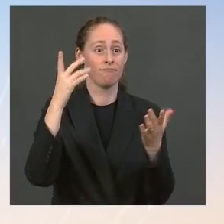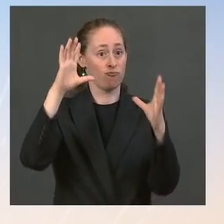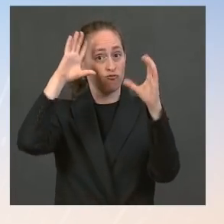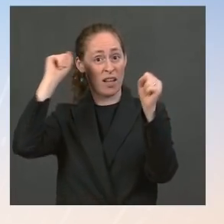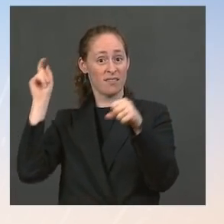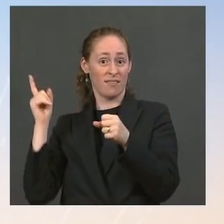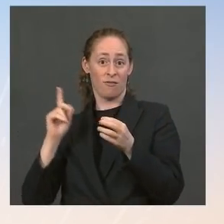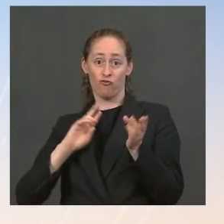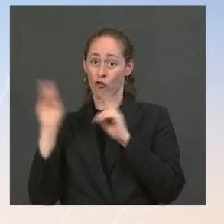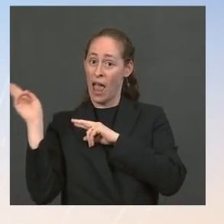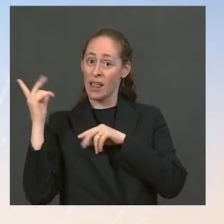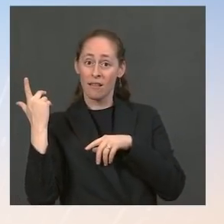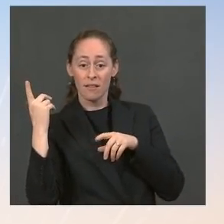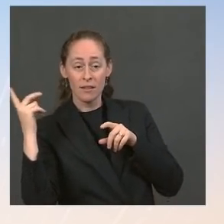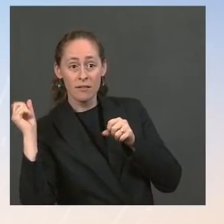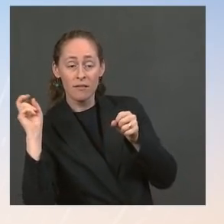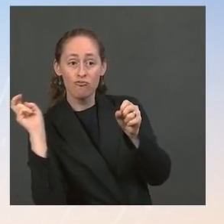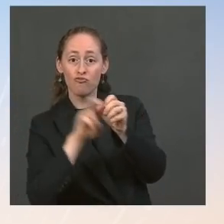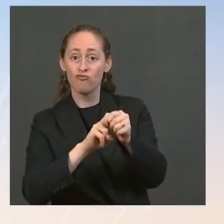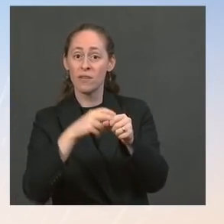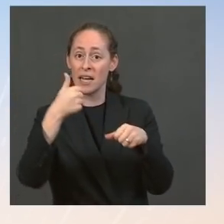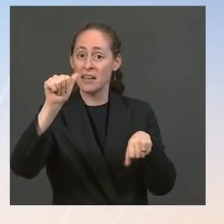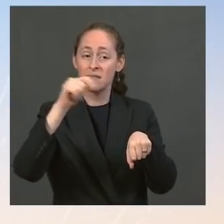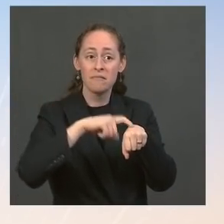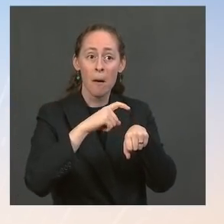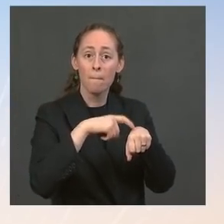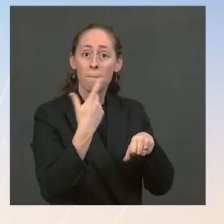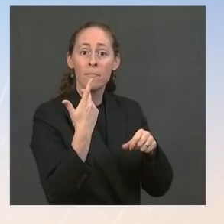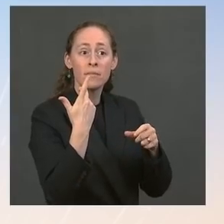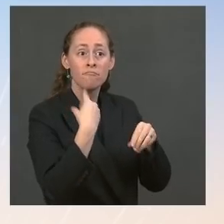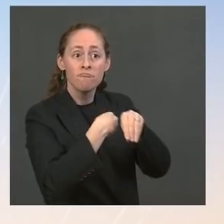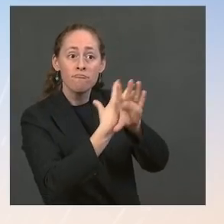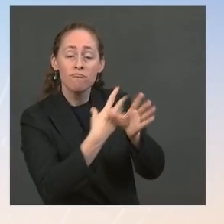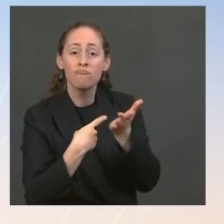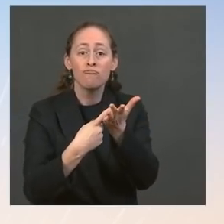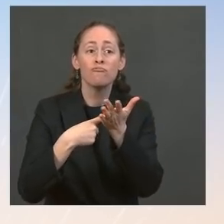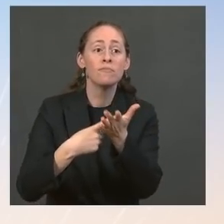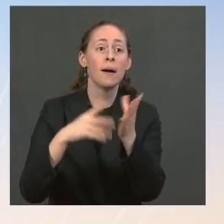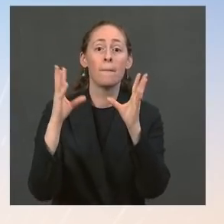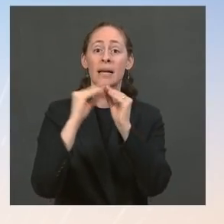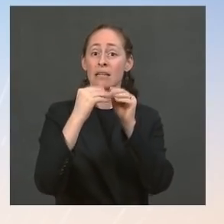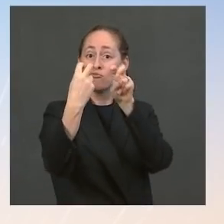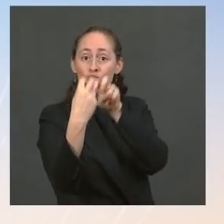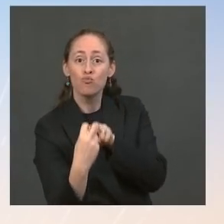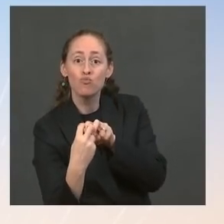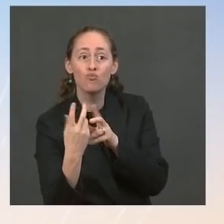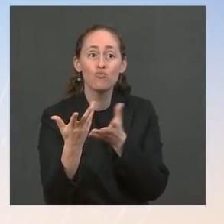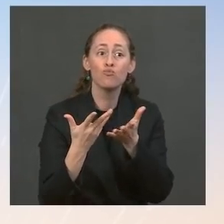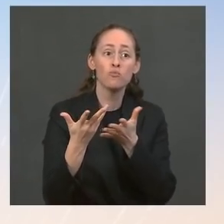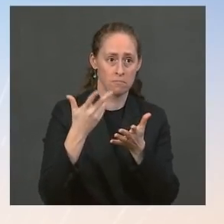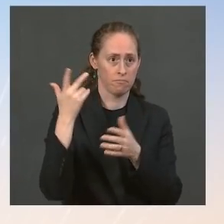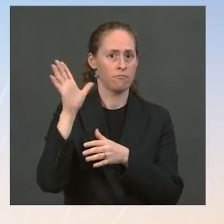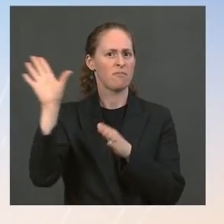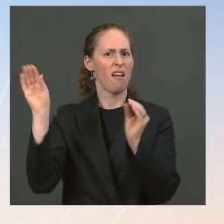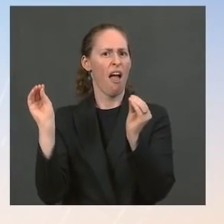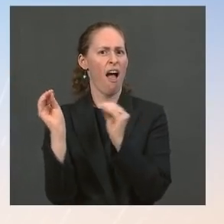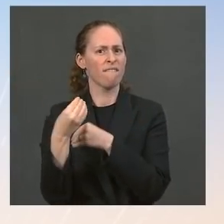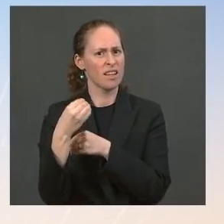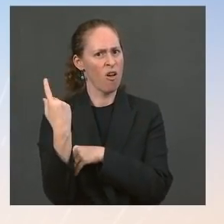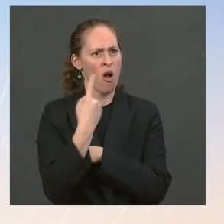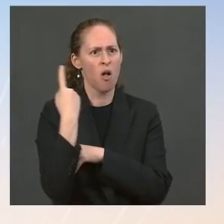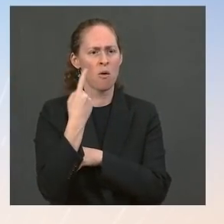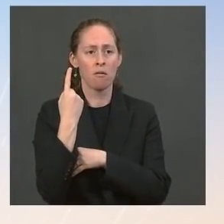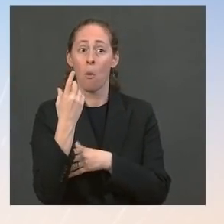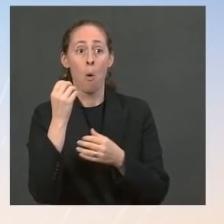been making calls this morning. He's open to having visitors. He's open to going places. But we're going to make those decisions hour by hour. So the weekend's a